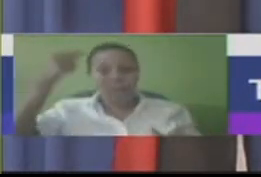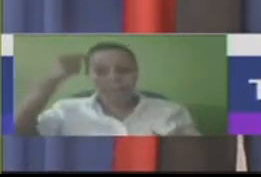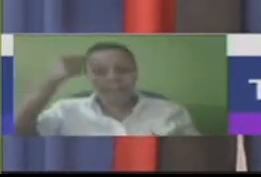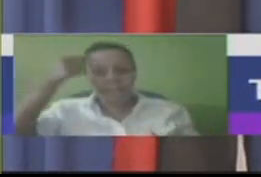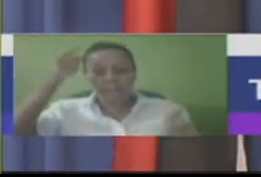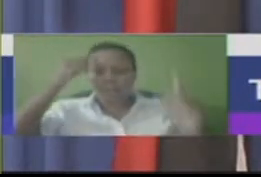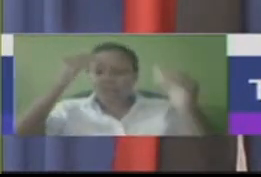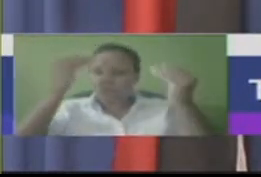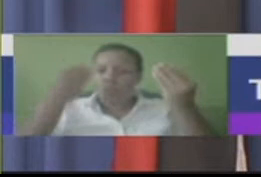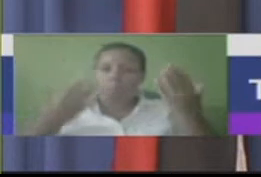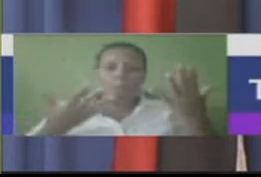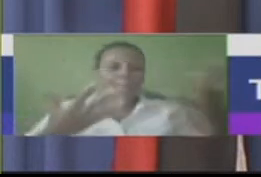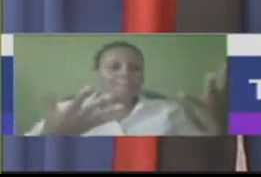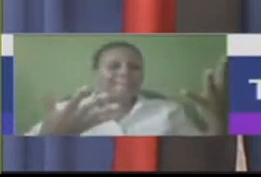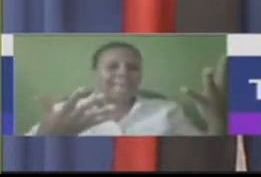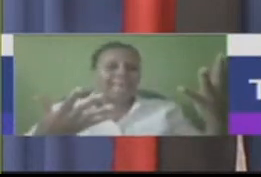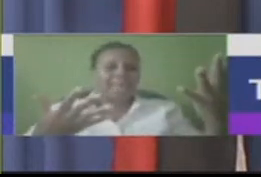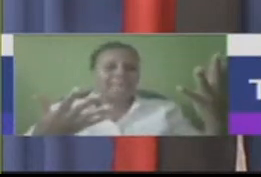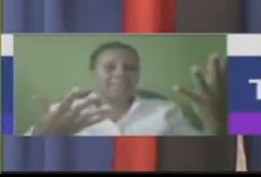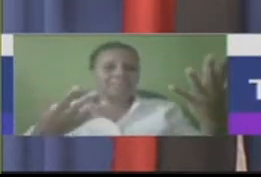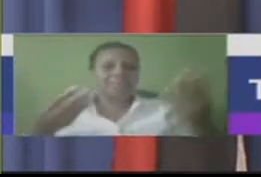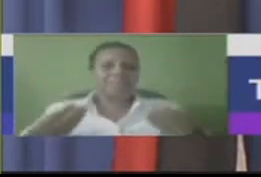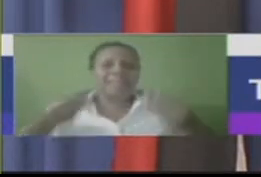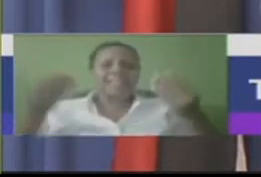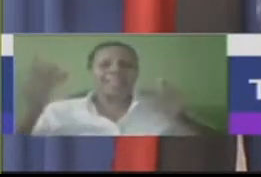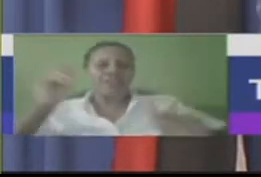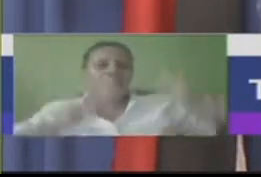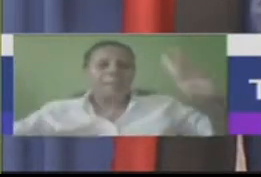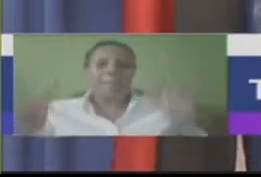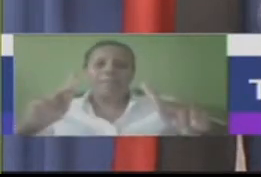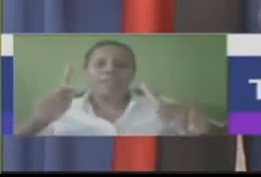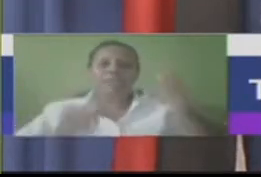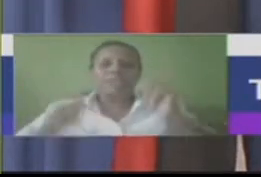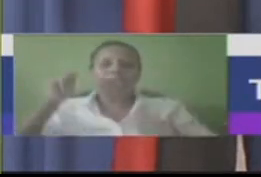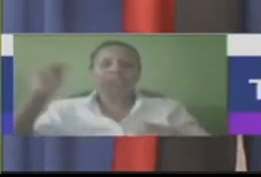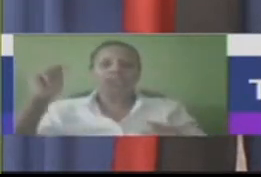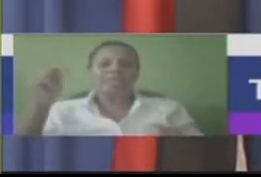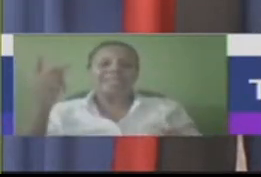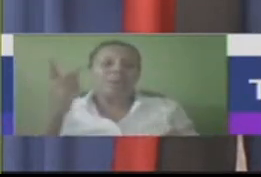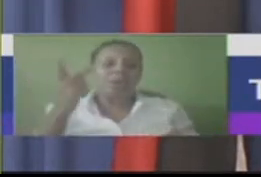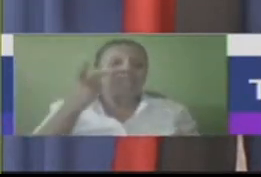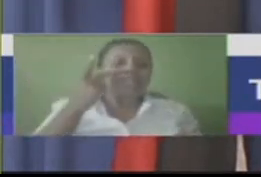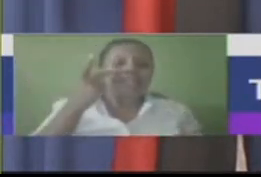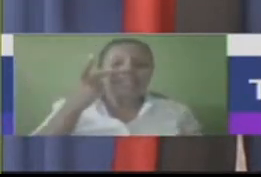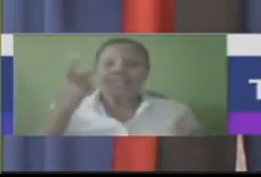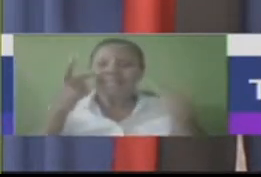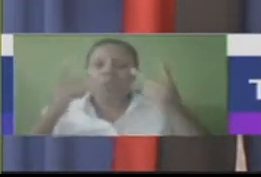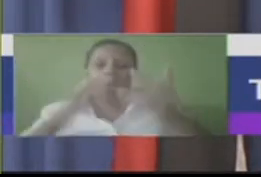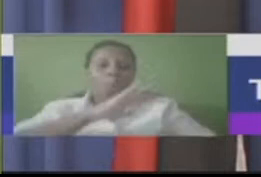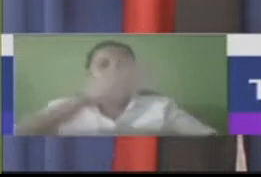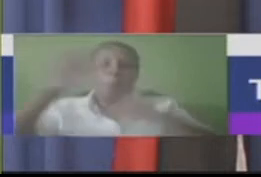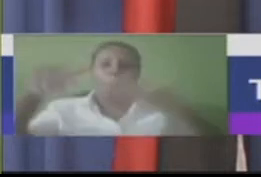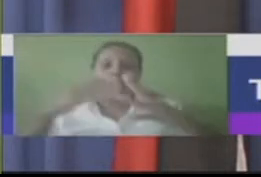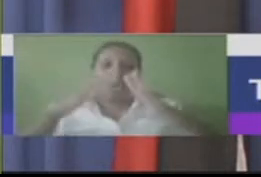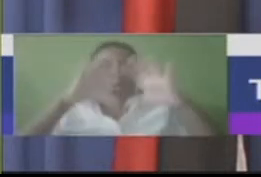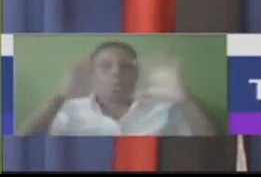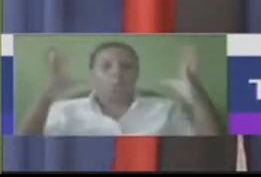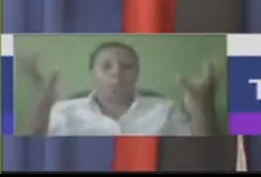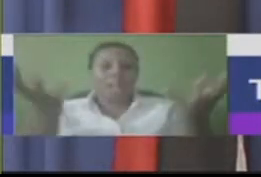wider worldwide response to the novel coronavirus. We will still